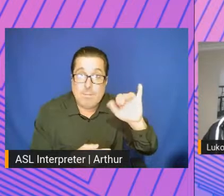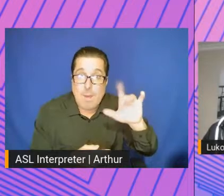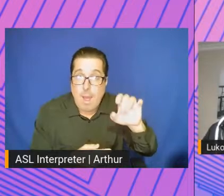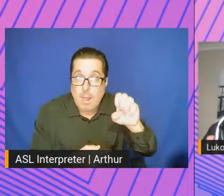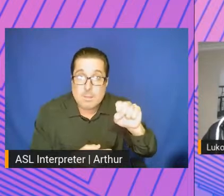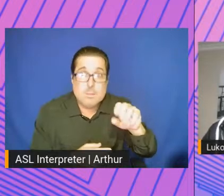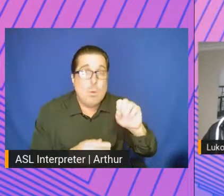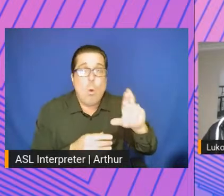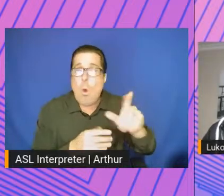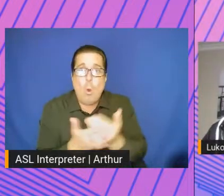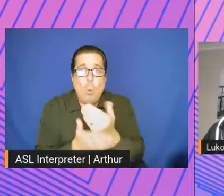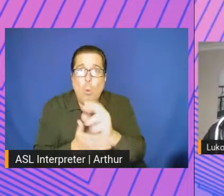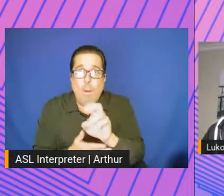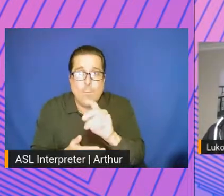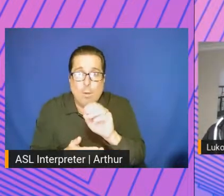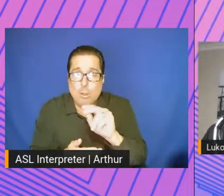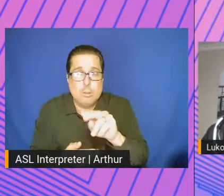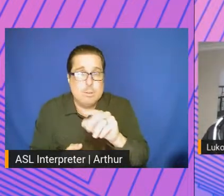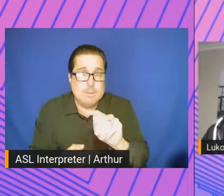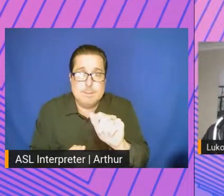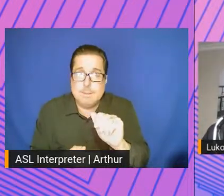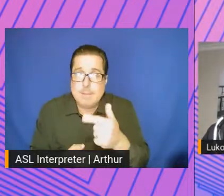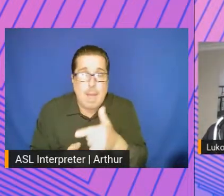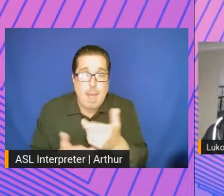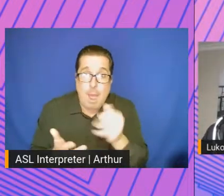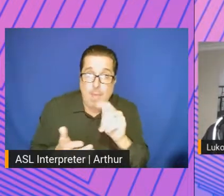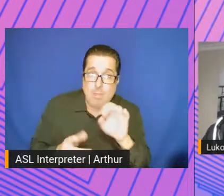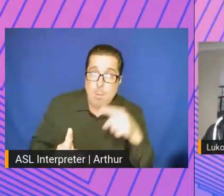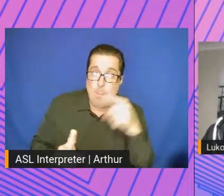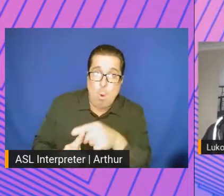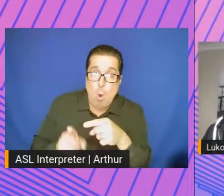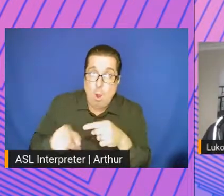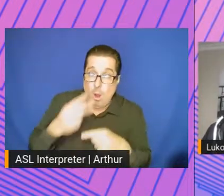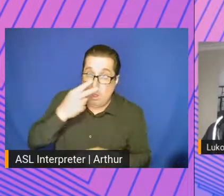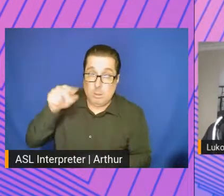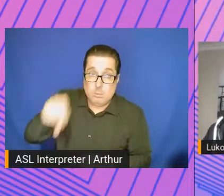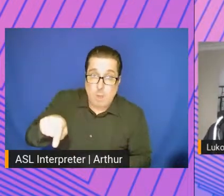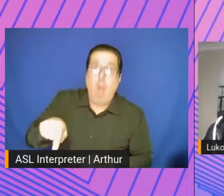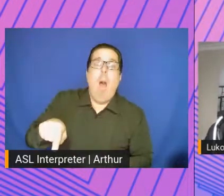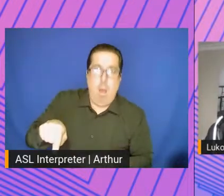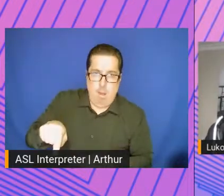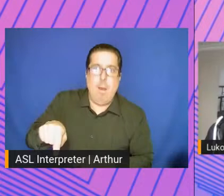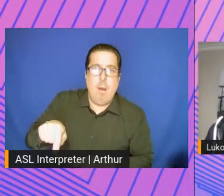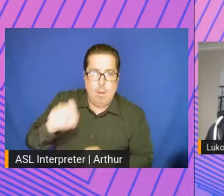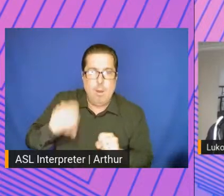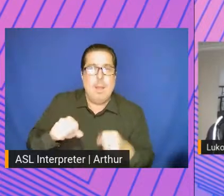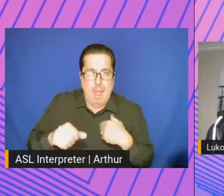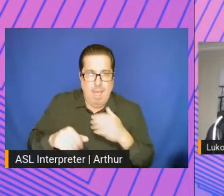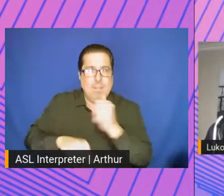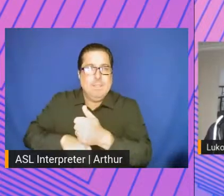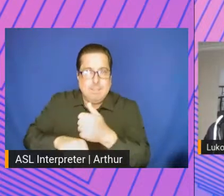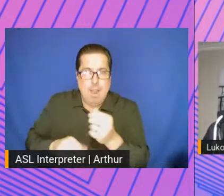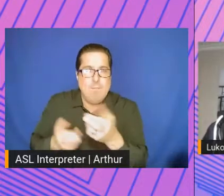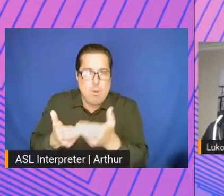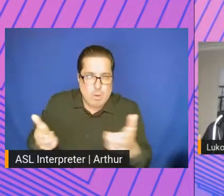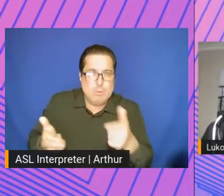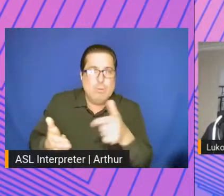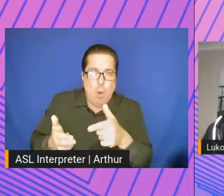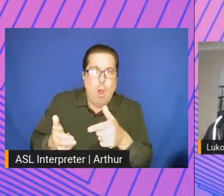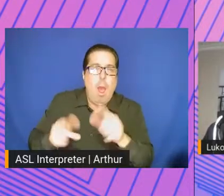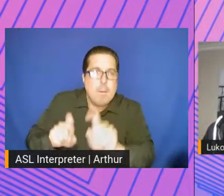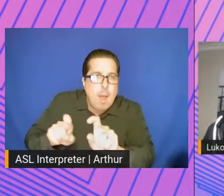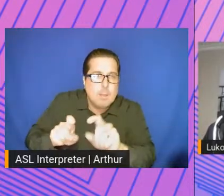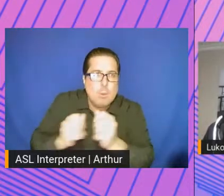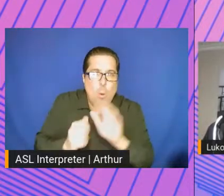tag. And at that point, that particular set of resources can essentially be tested with